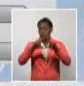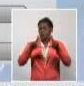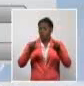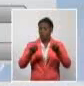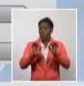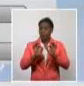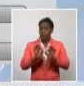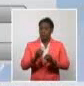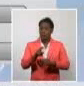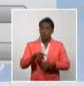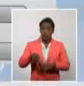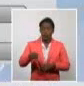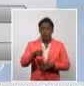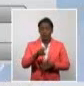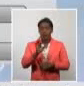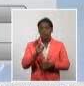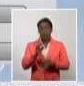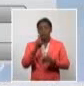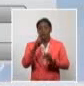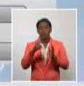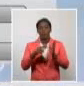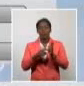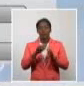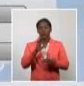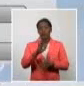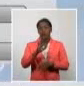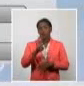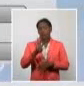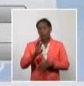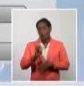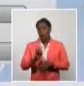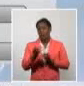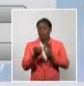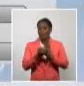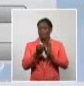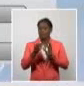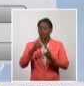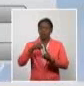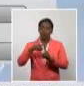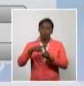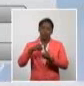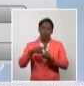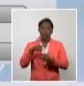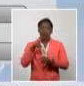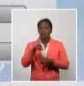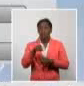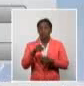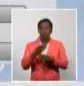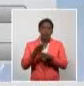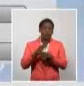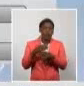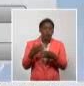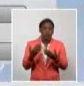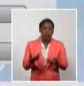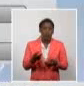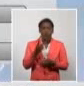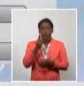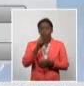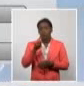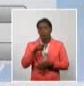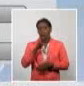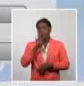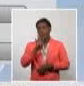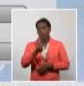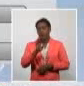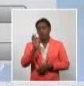22.4% of all the samples that have been studied in Cuba have tested positive. The 10 new confirmed